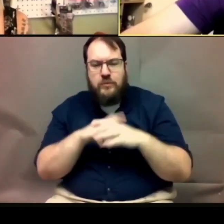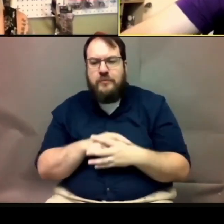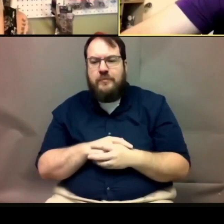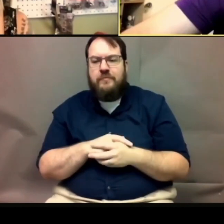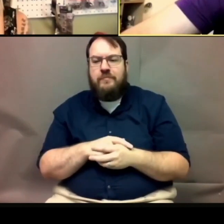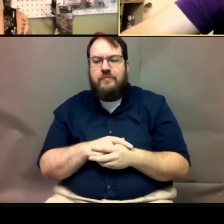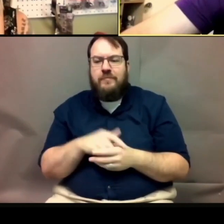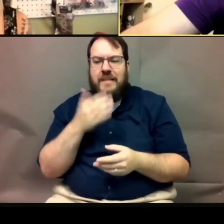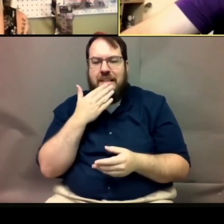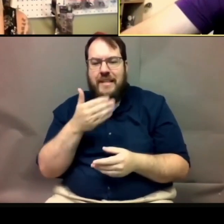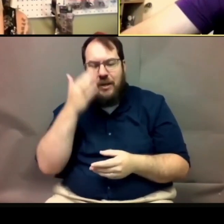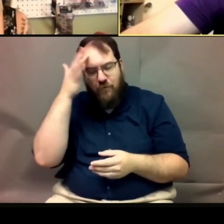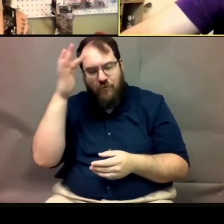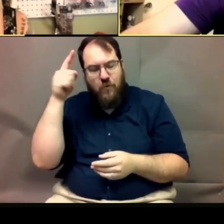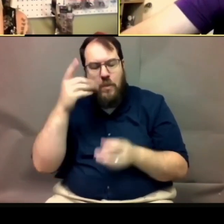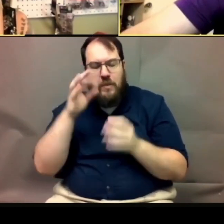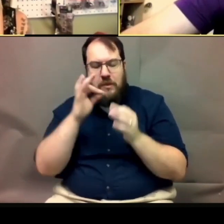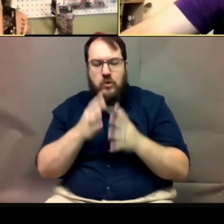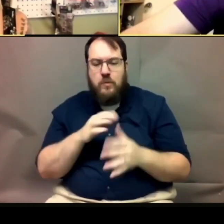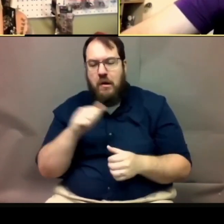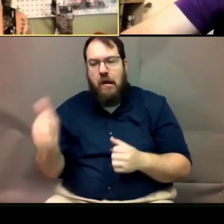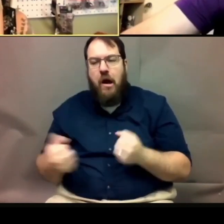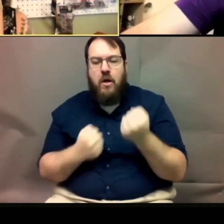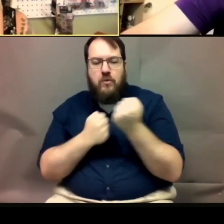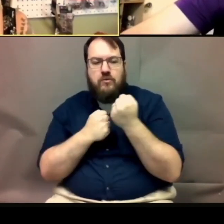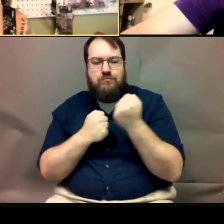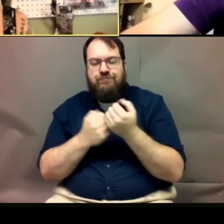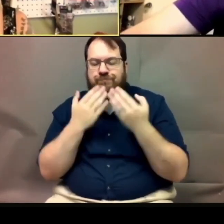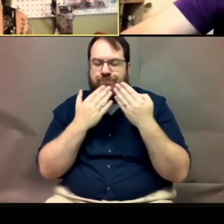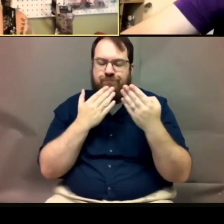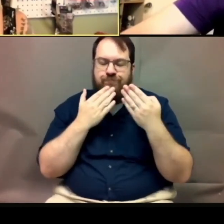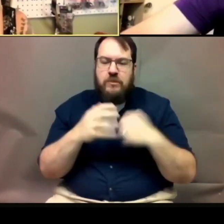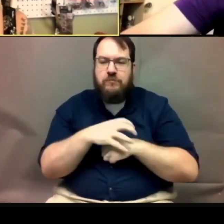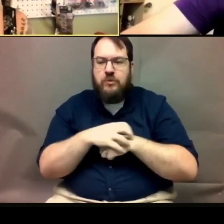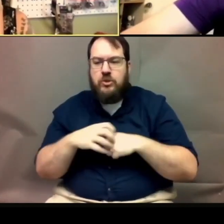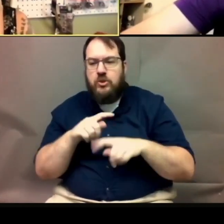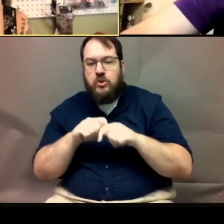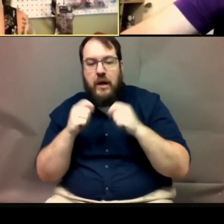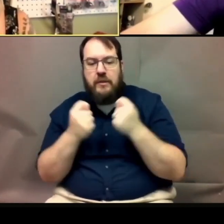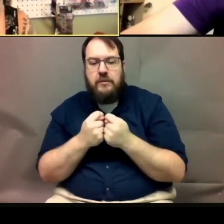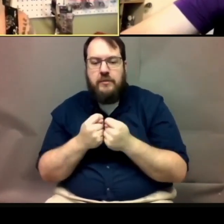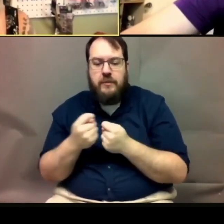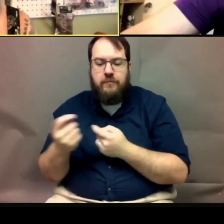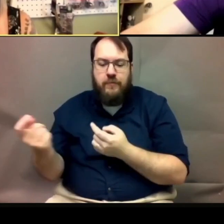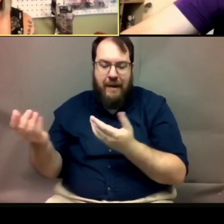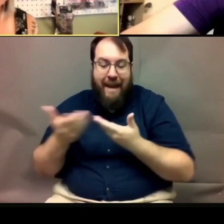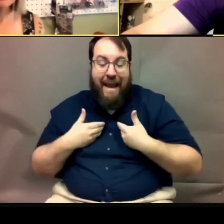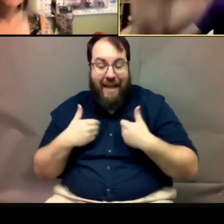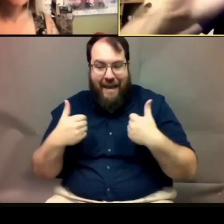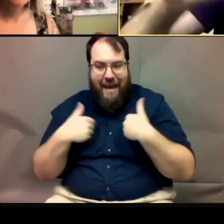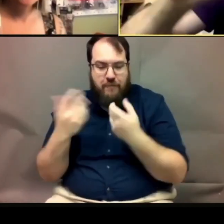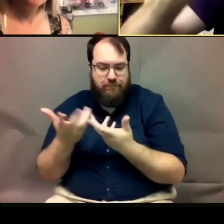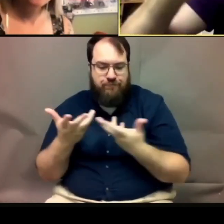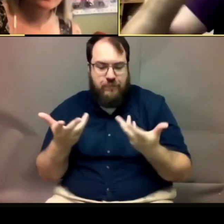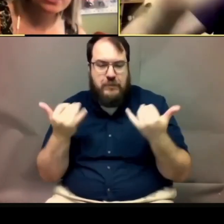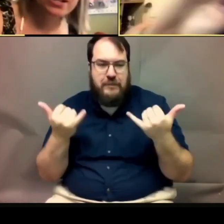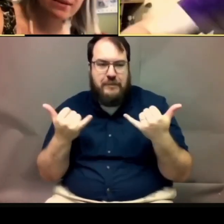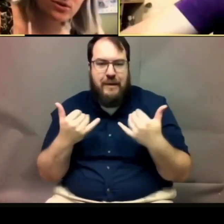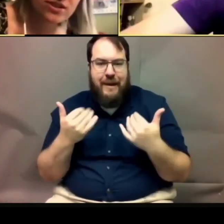And thanks to our interpreters and other support. Oh, yes. Thank you so much. Thanks, Scratch team, for having us here. Have a great rest of your